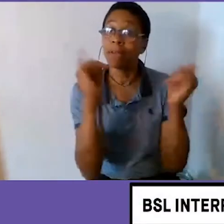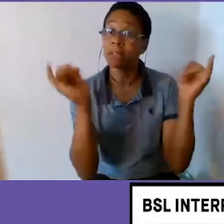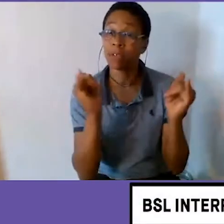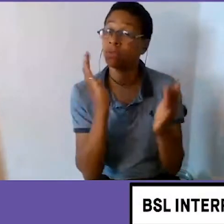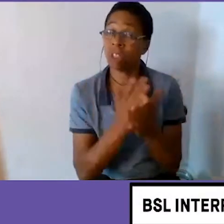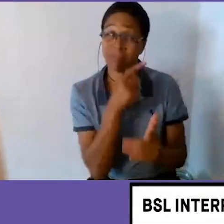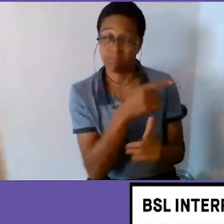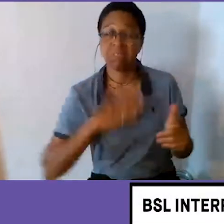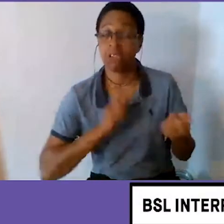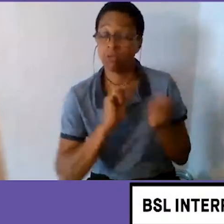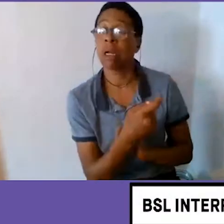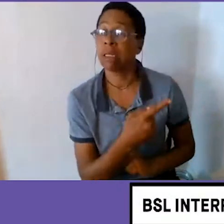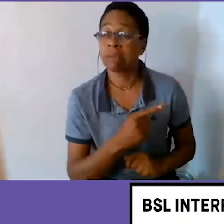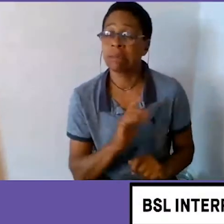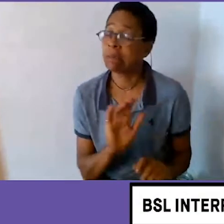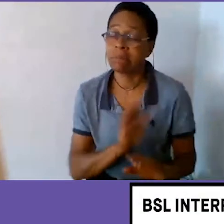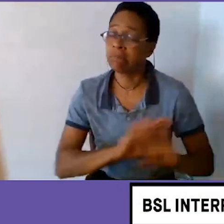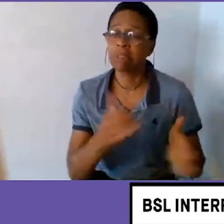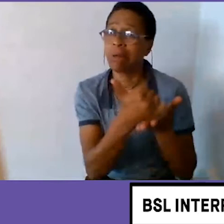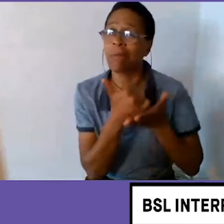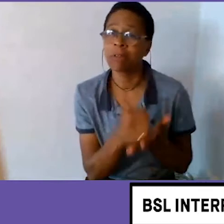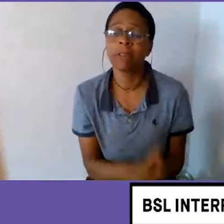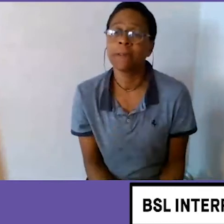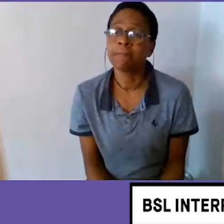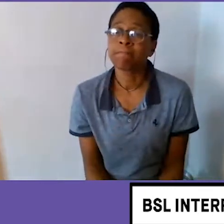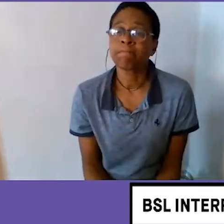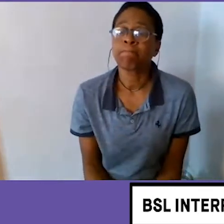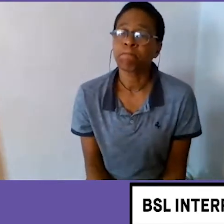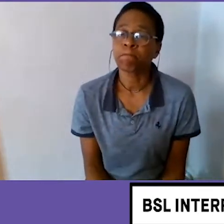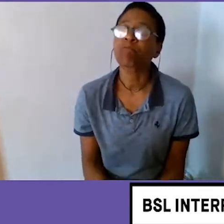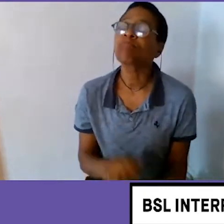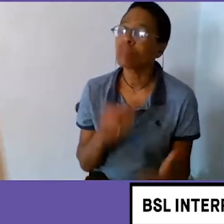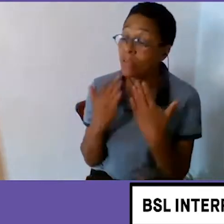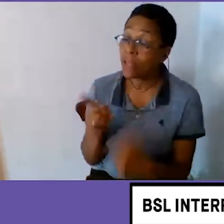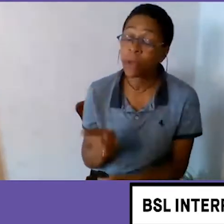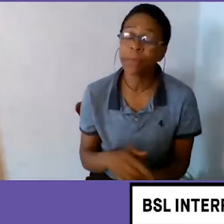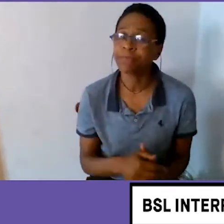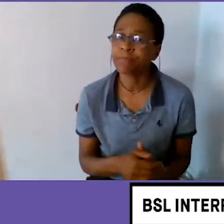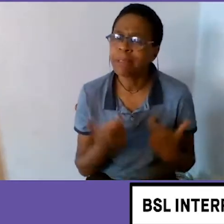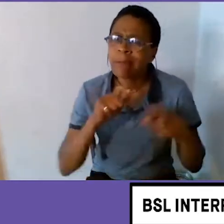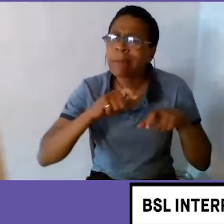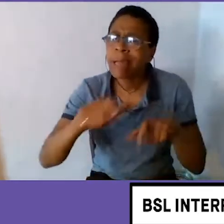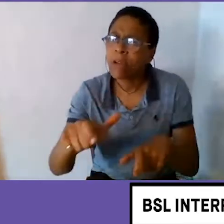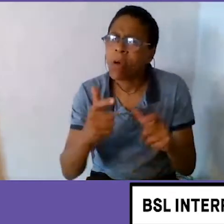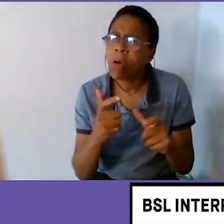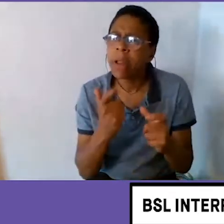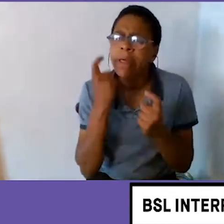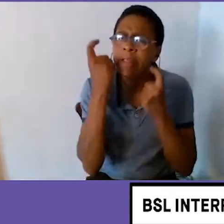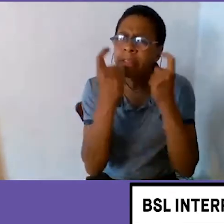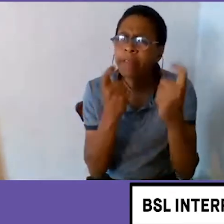much. To continue on from this a little bit in terms of restrictions or problems